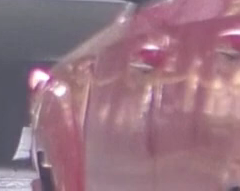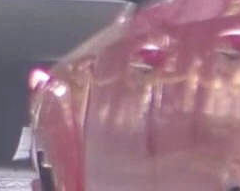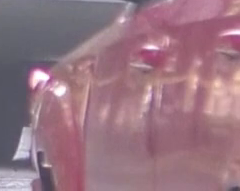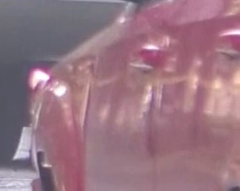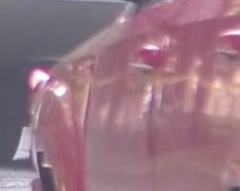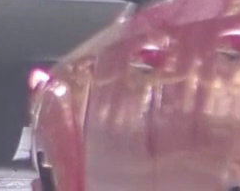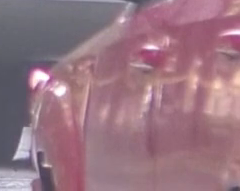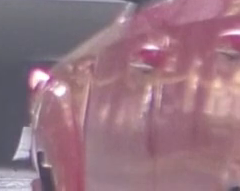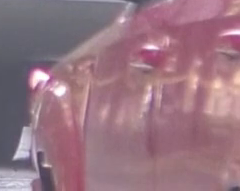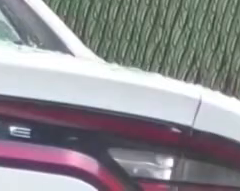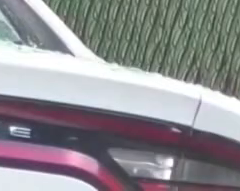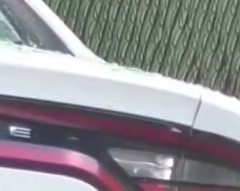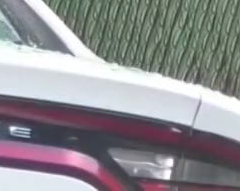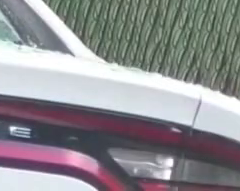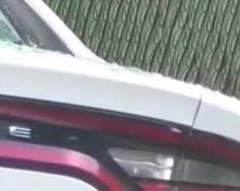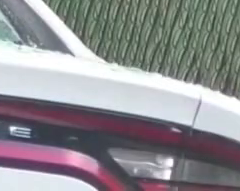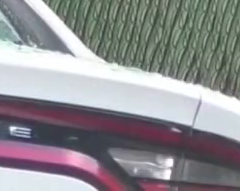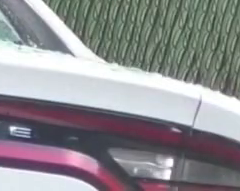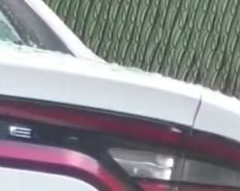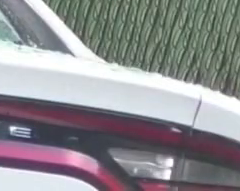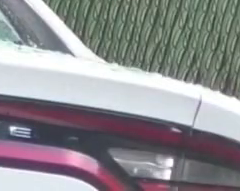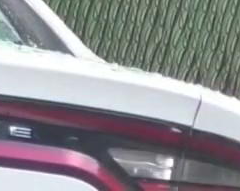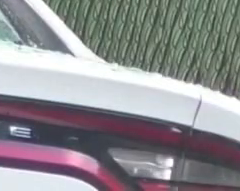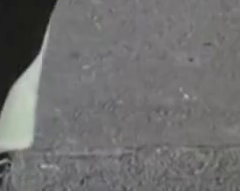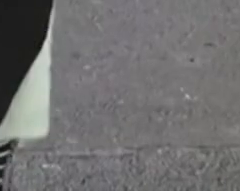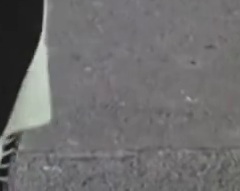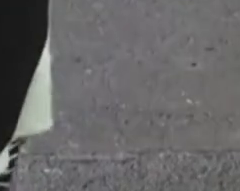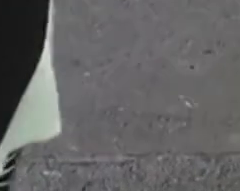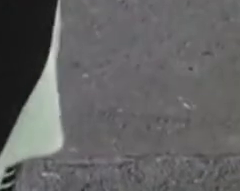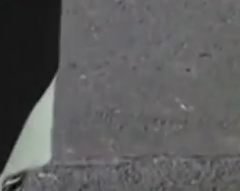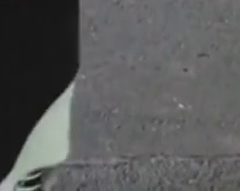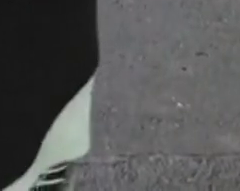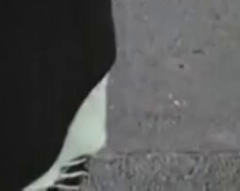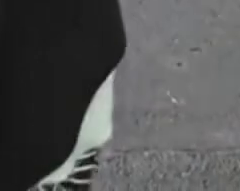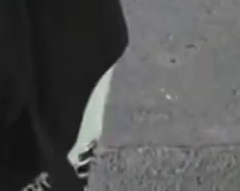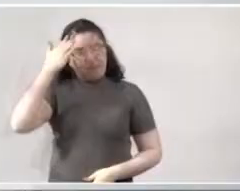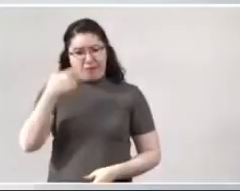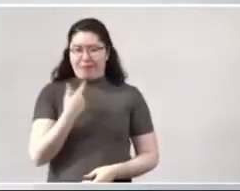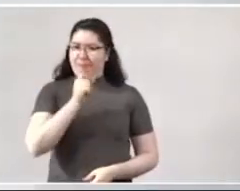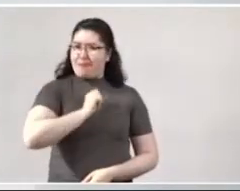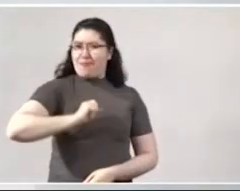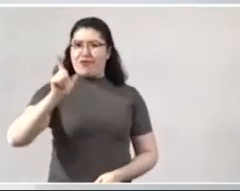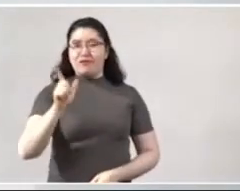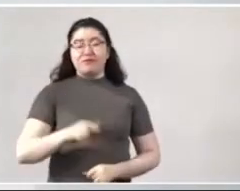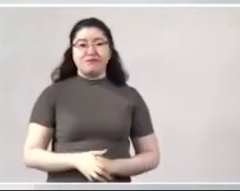have confirmed that at least two police officers were killed in the shootout, as well as one bystander.